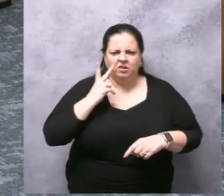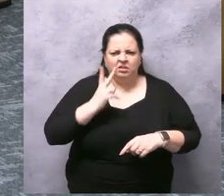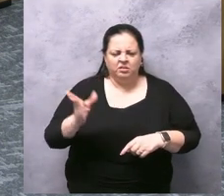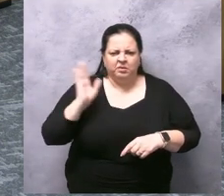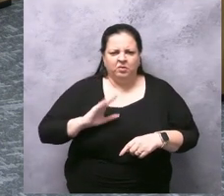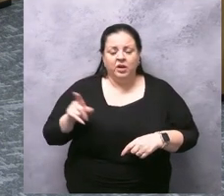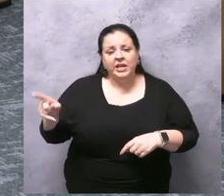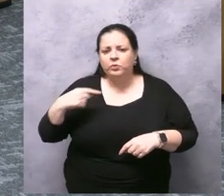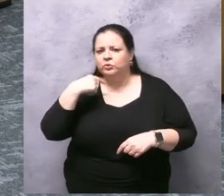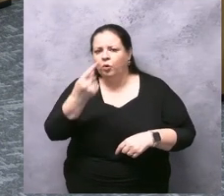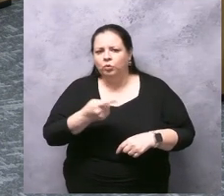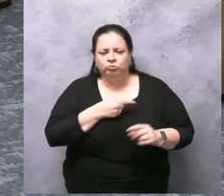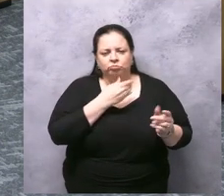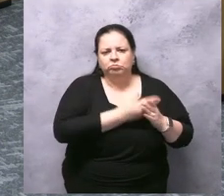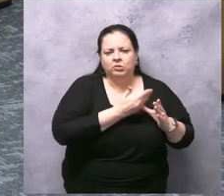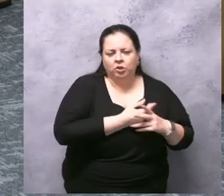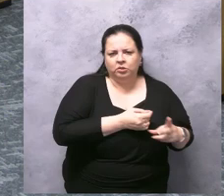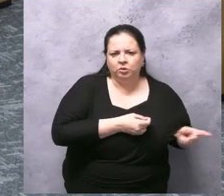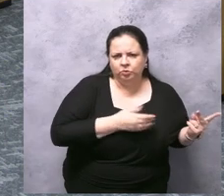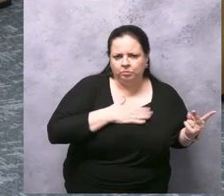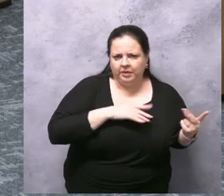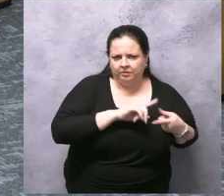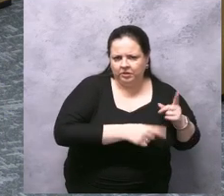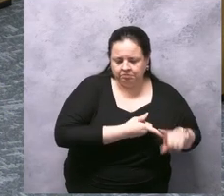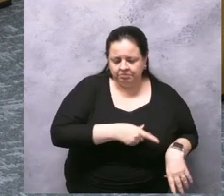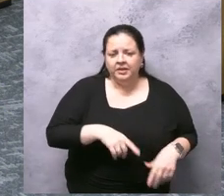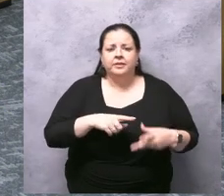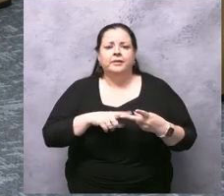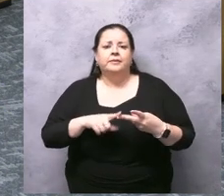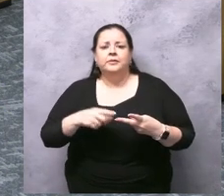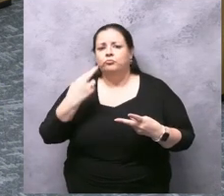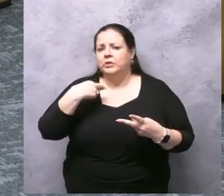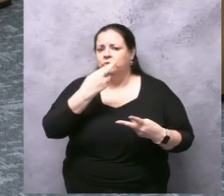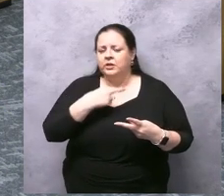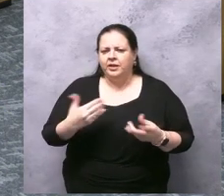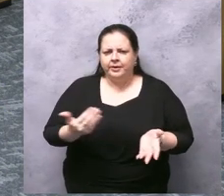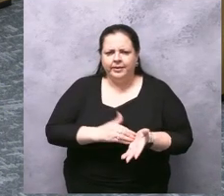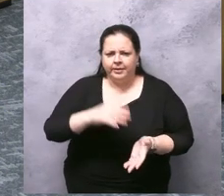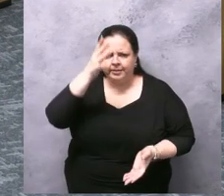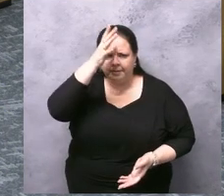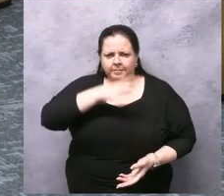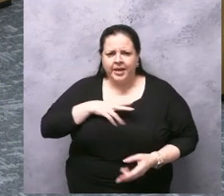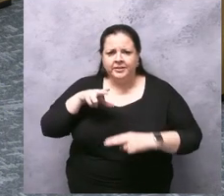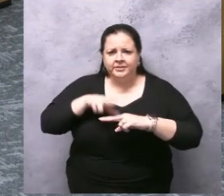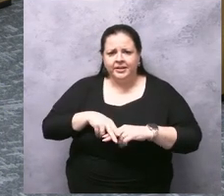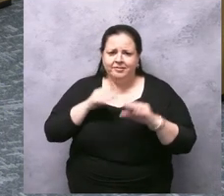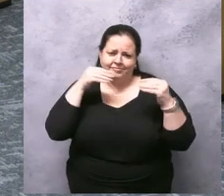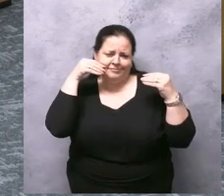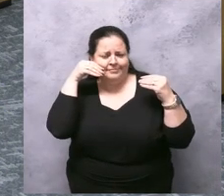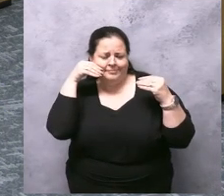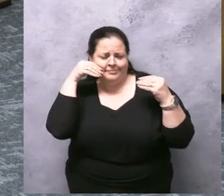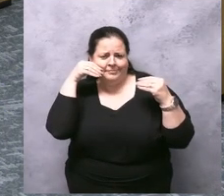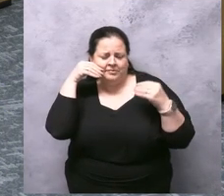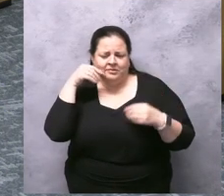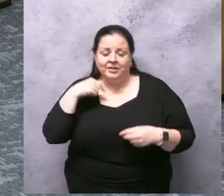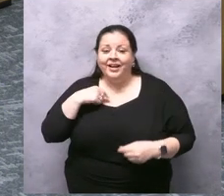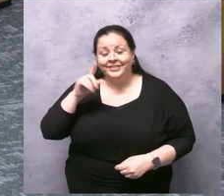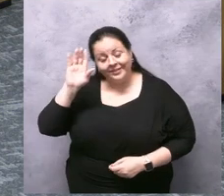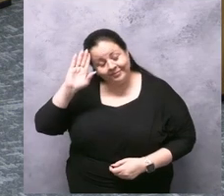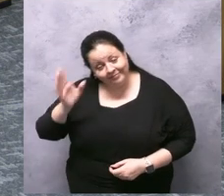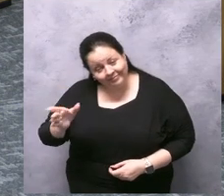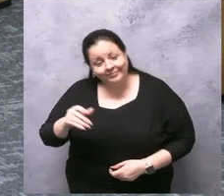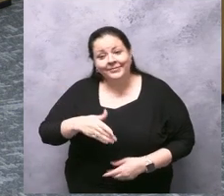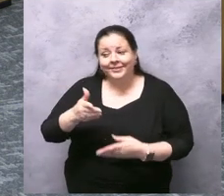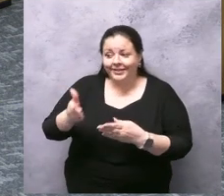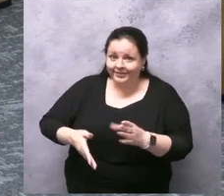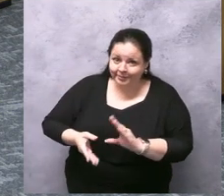clear that he was told to do so. The second meeting was at Spring Creek Barbecue. That man was back, sitting at the sign-in table with a smirk on his face. I introduced myself to him at the